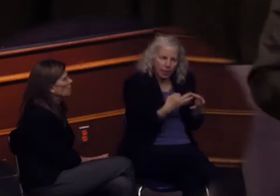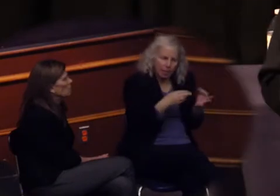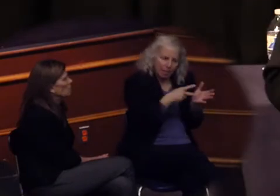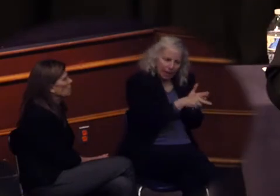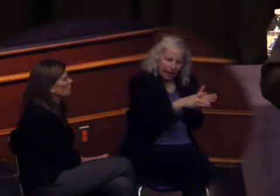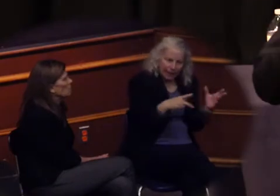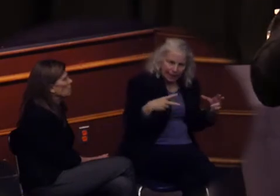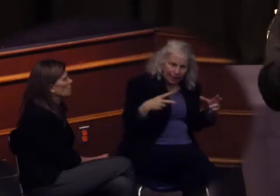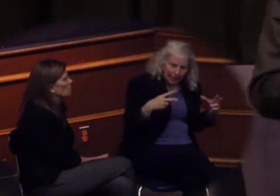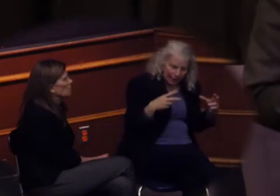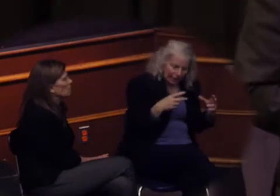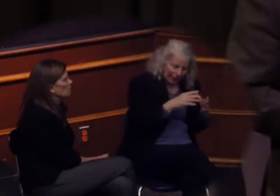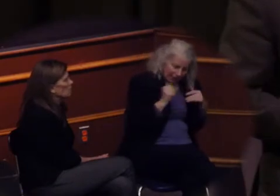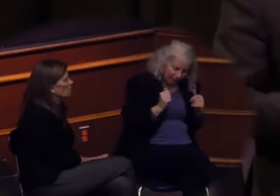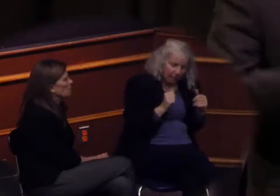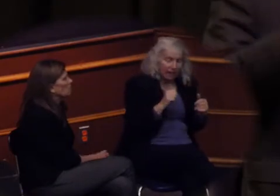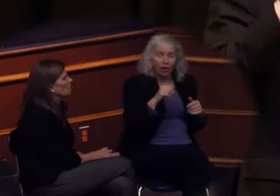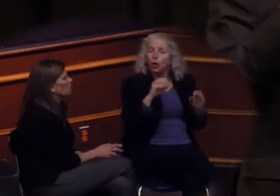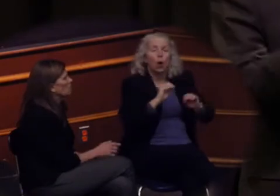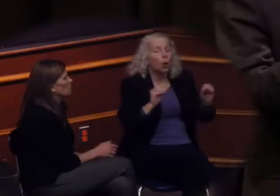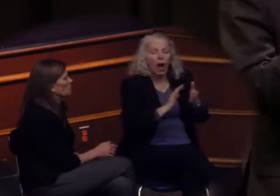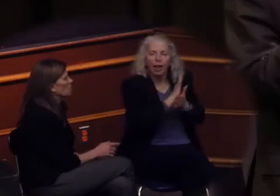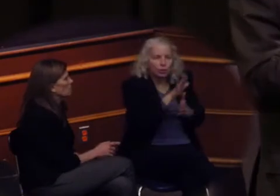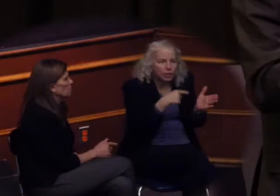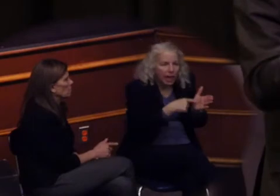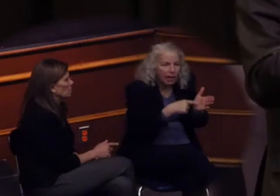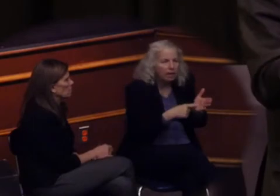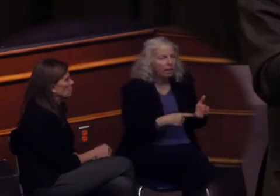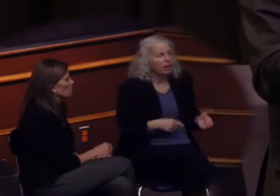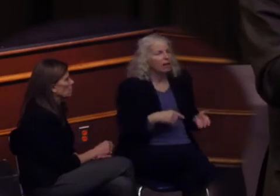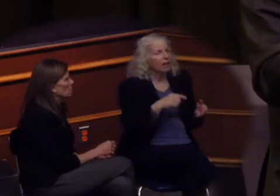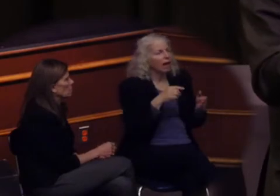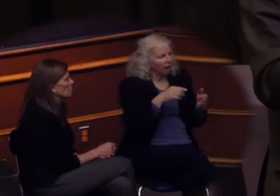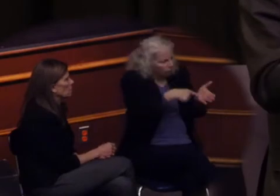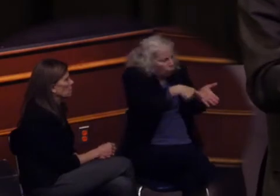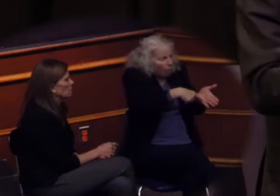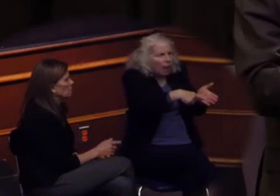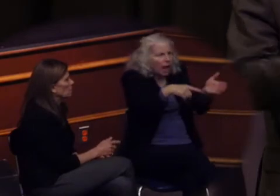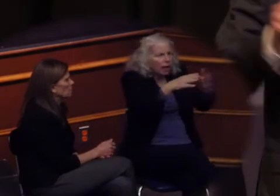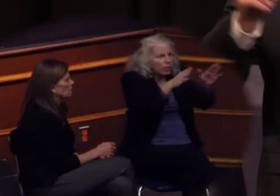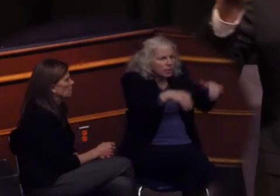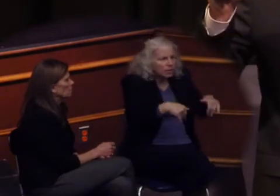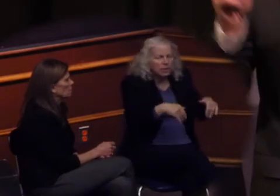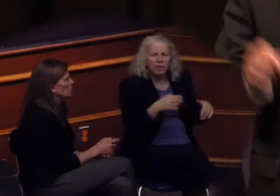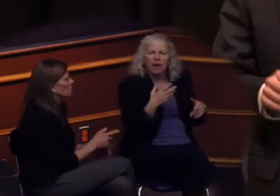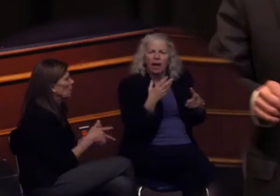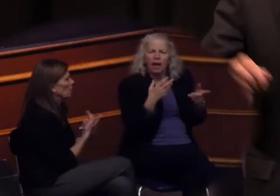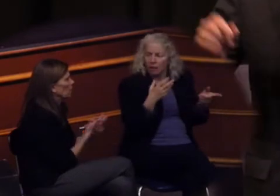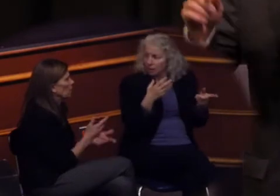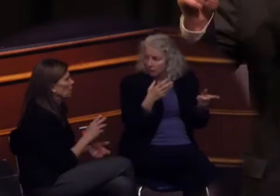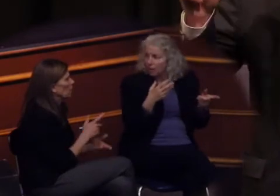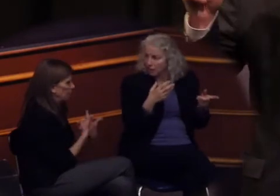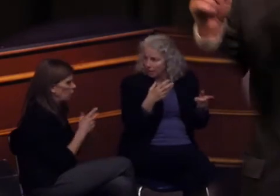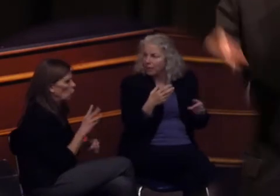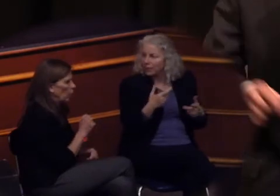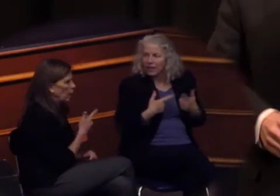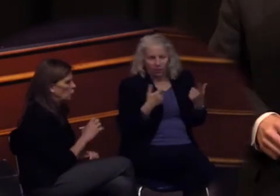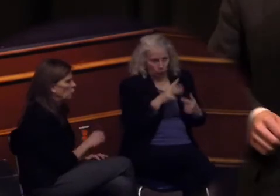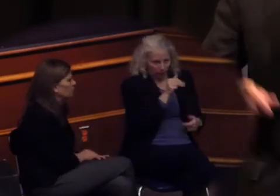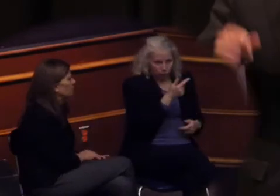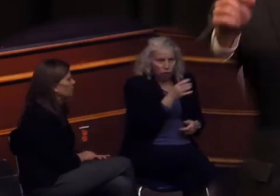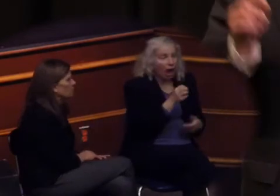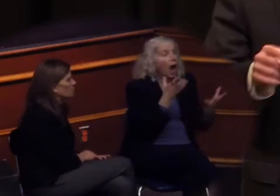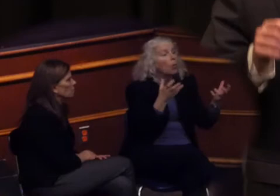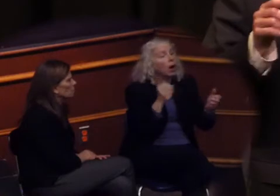affordable housing, debt-free college. I will work to ensure that every single child and family in this state has access to high